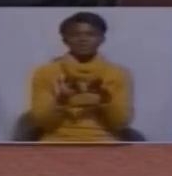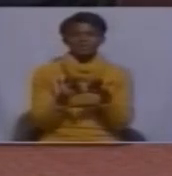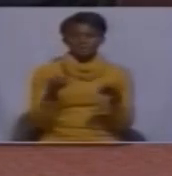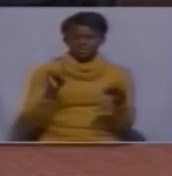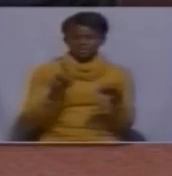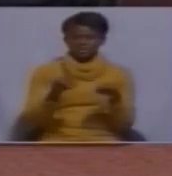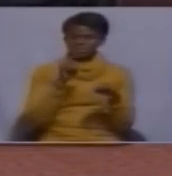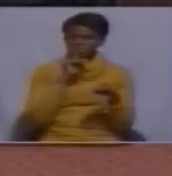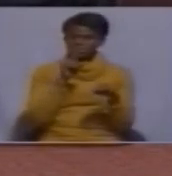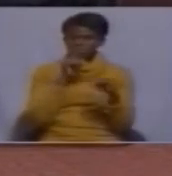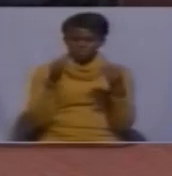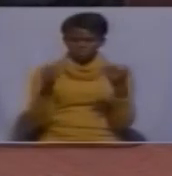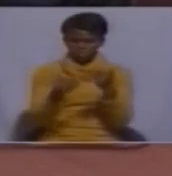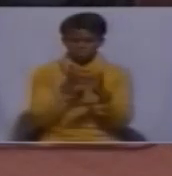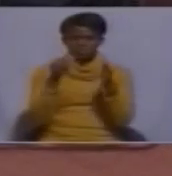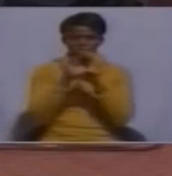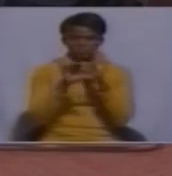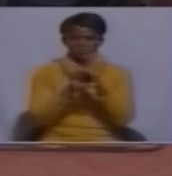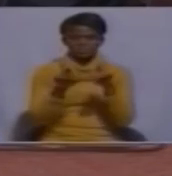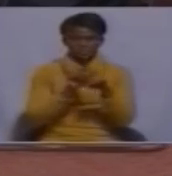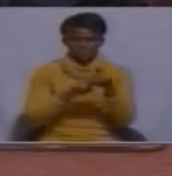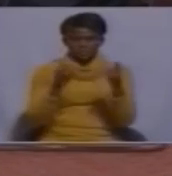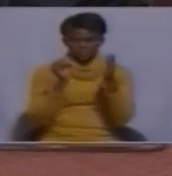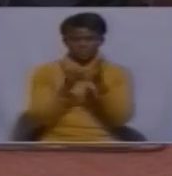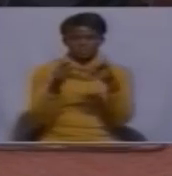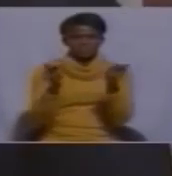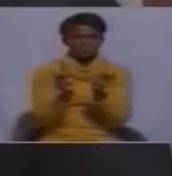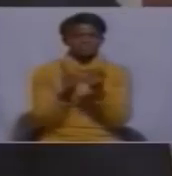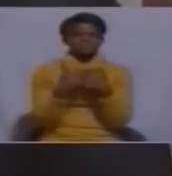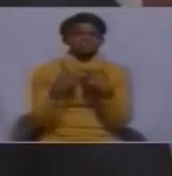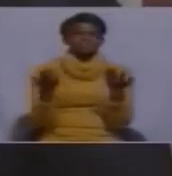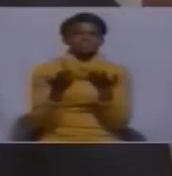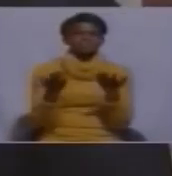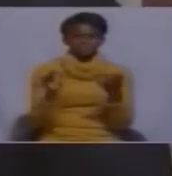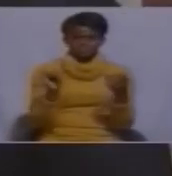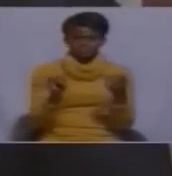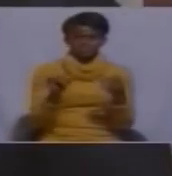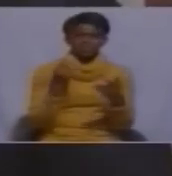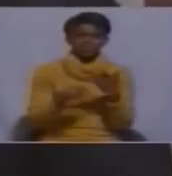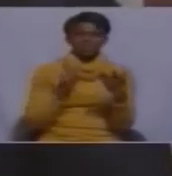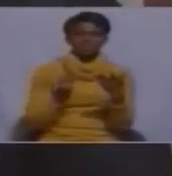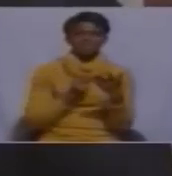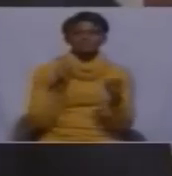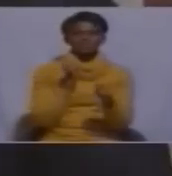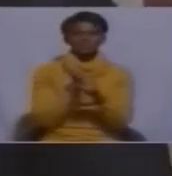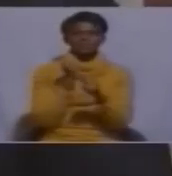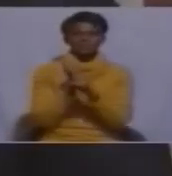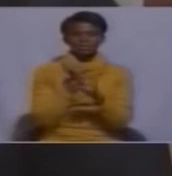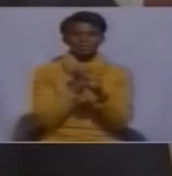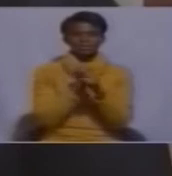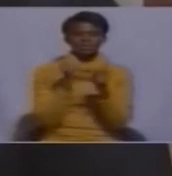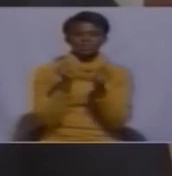said, are the hallmark of the new Constitution, and they're not in place. Yeah, what we've been doing, actually, we've been working round the